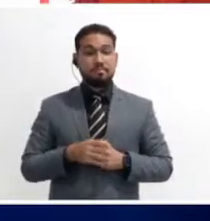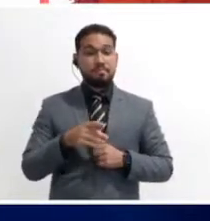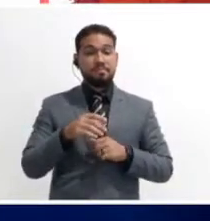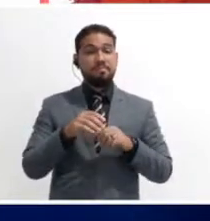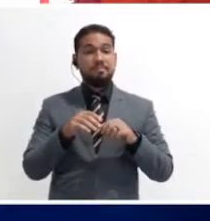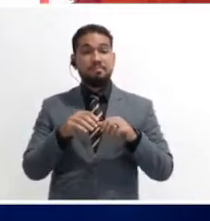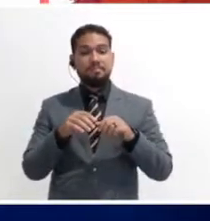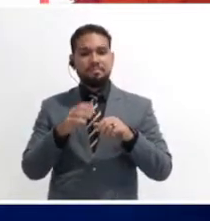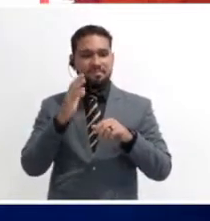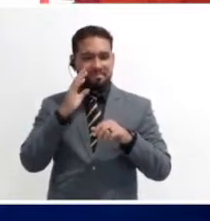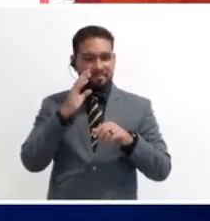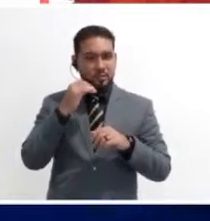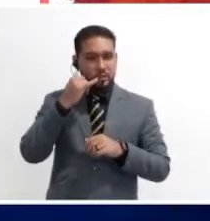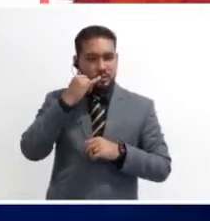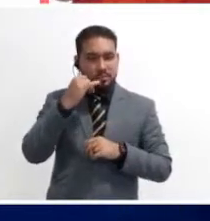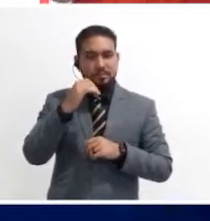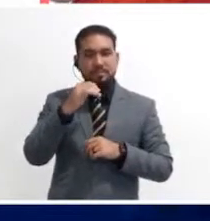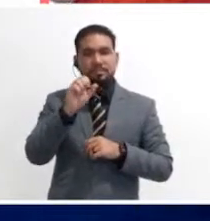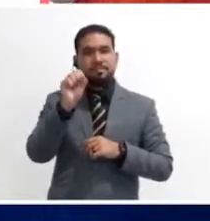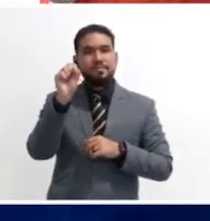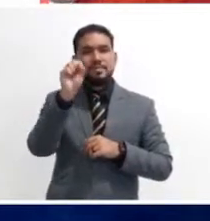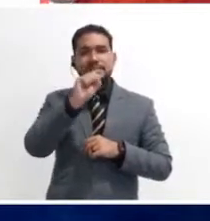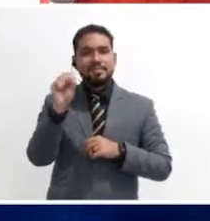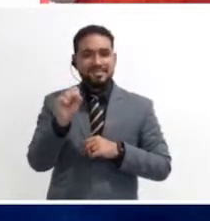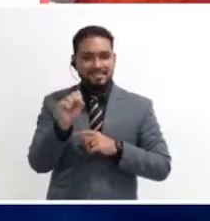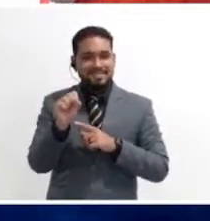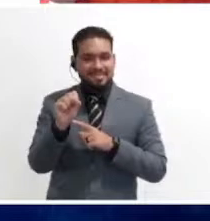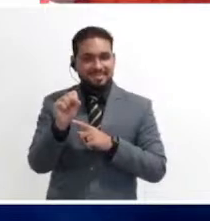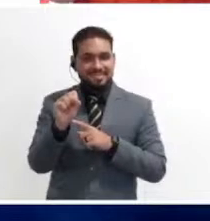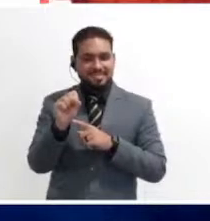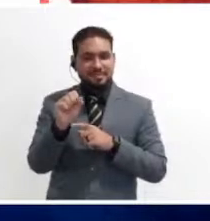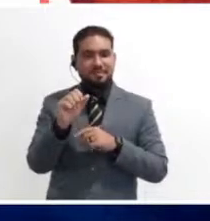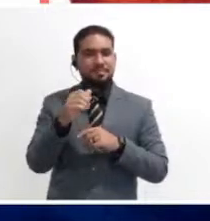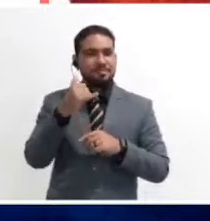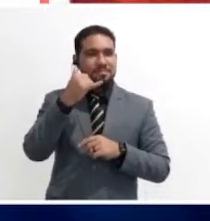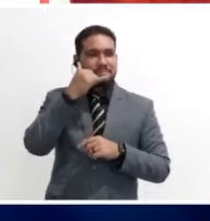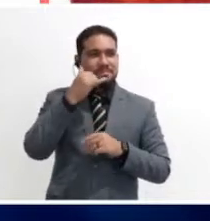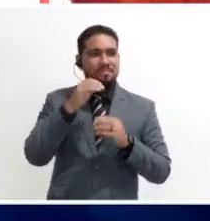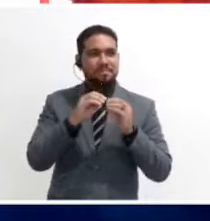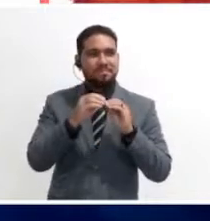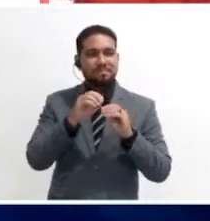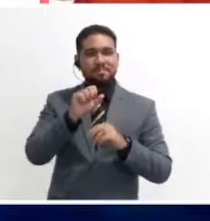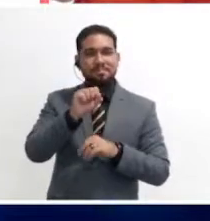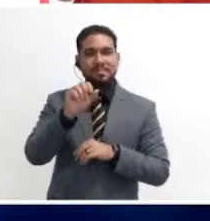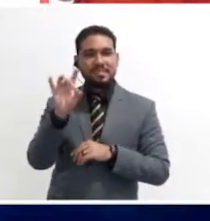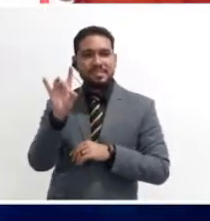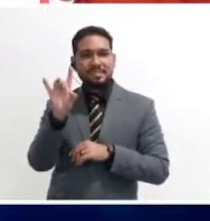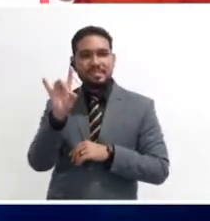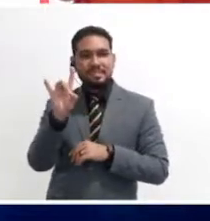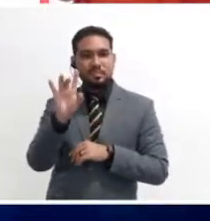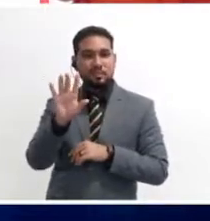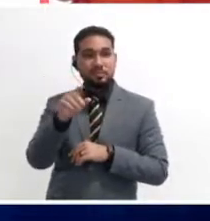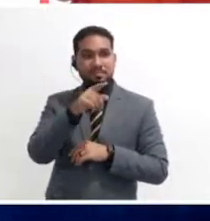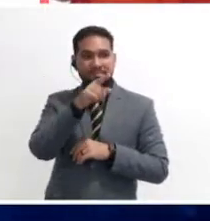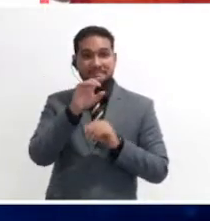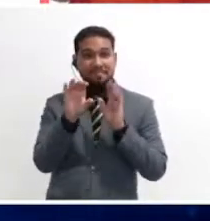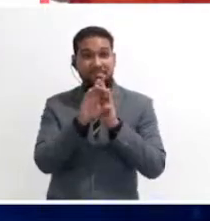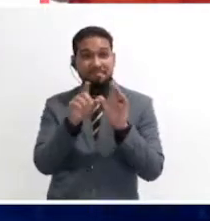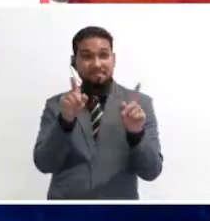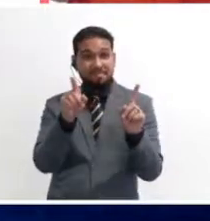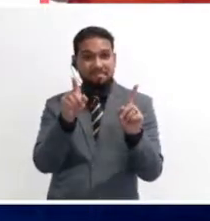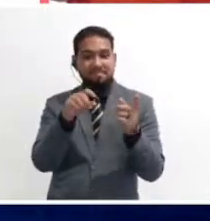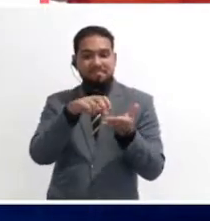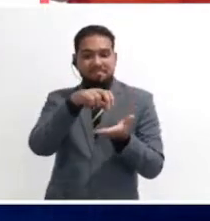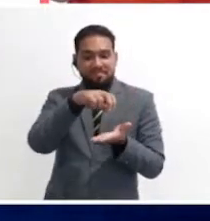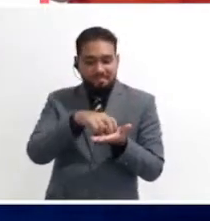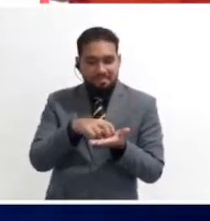But the solder balls on these look deformed because as you remove these from the circuit board, a